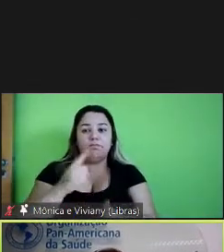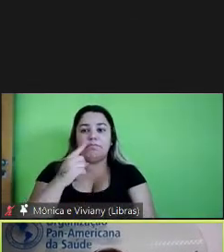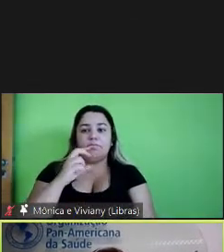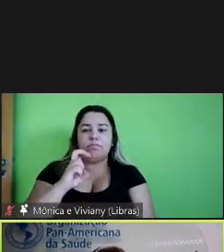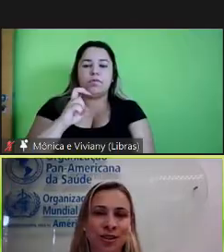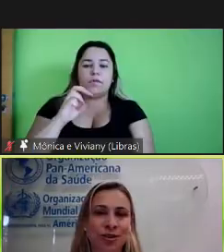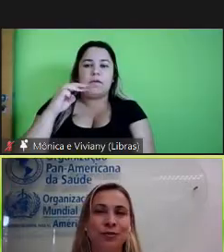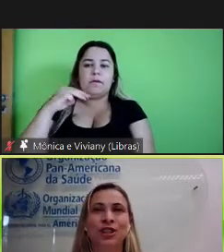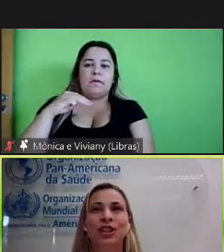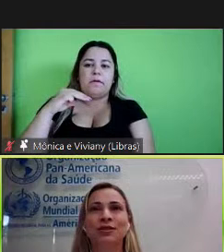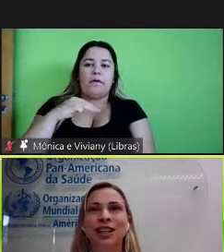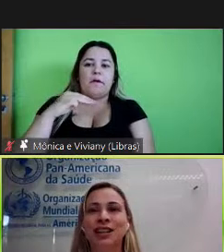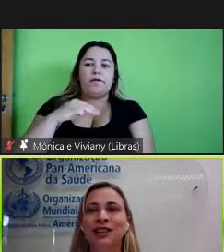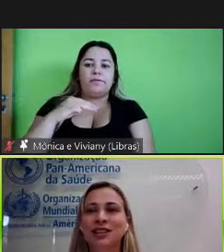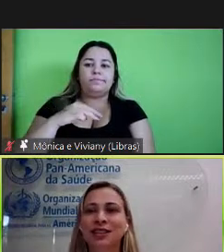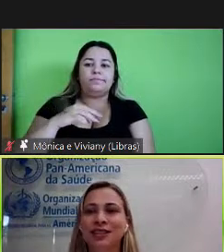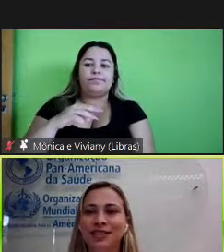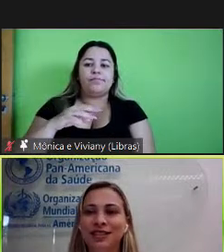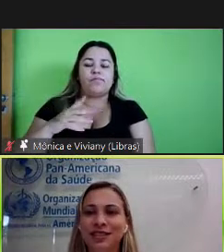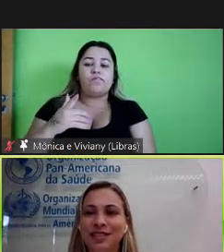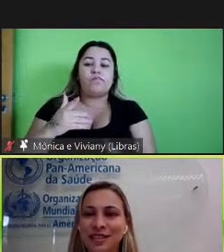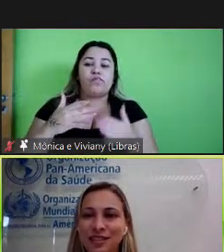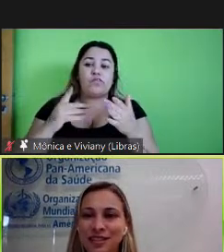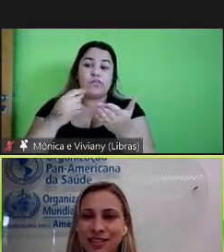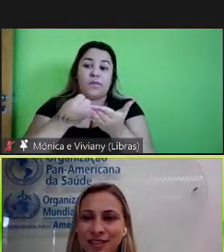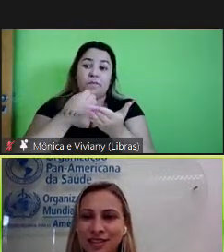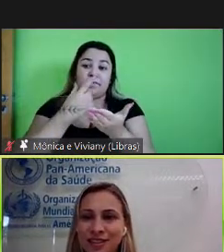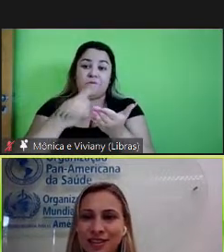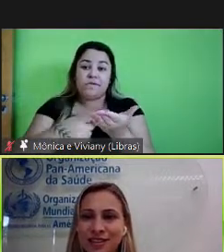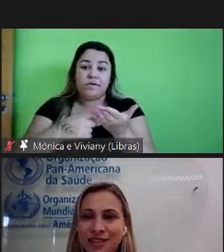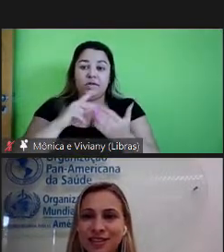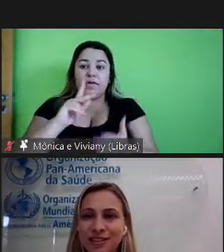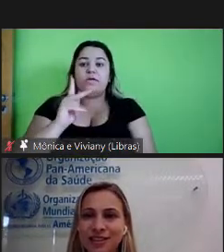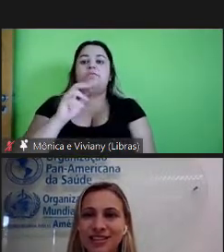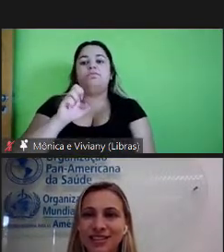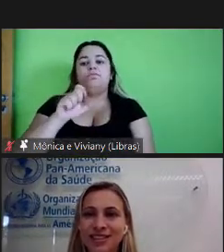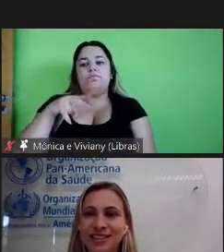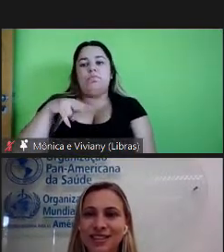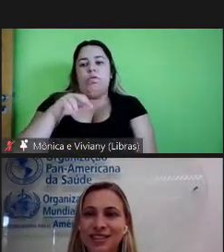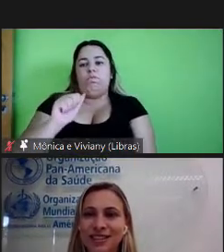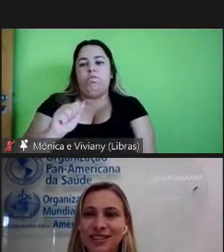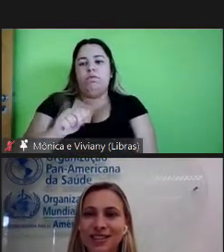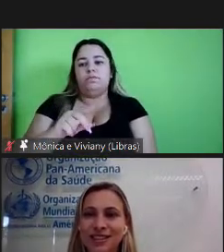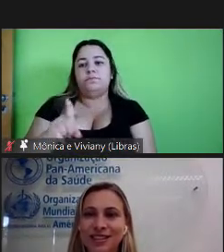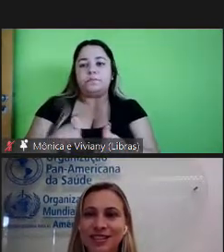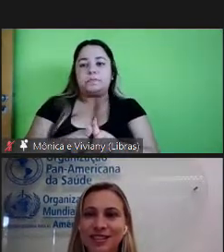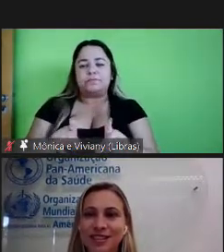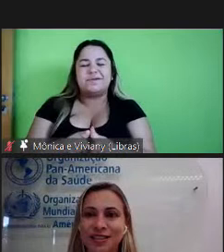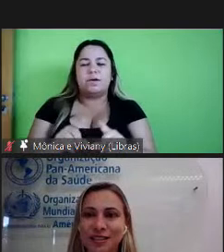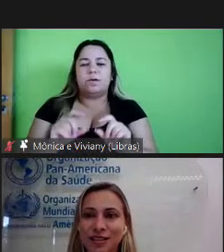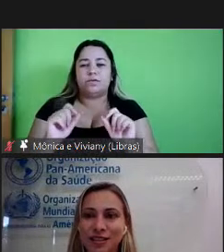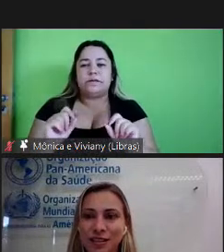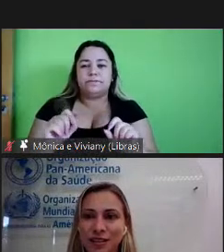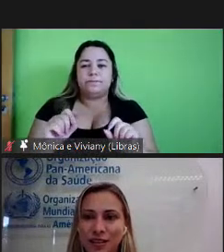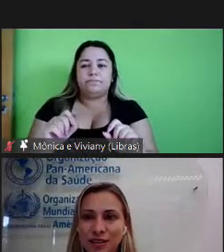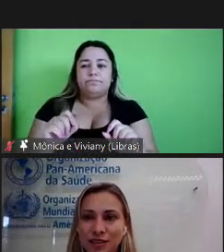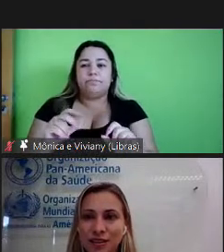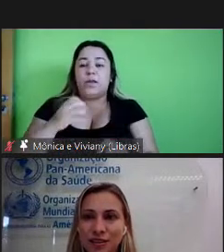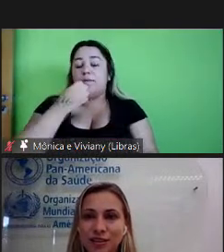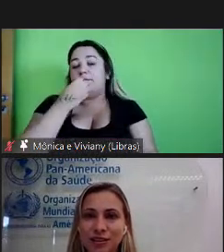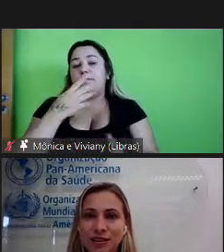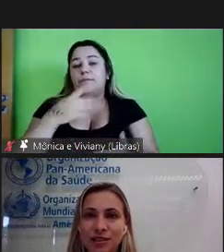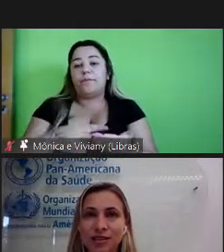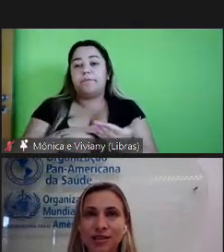Piccinini-Valles that will also have 15 minutes. Thank you very much. Welcome, Dr. Piccinini. Confirm. Oh, so we're starting